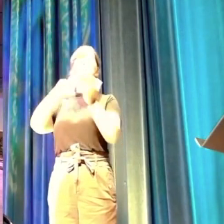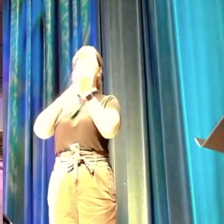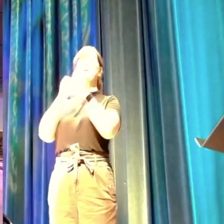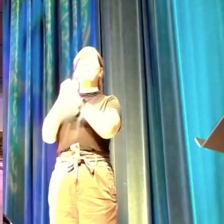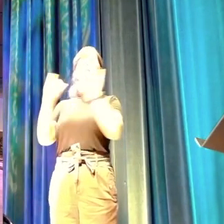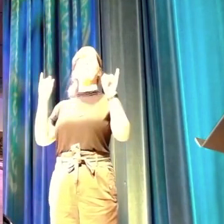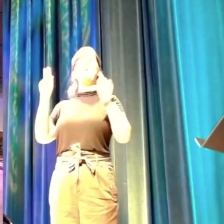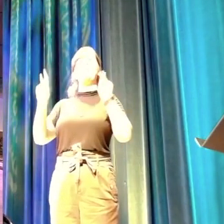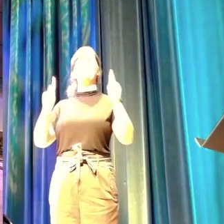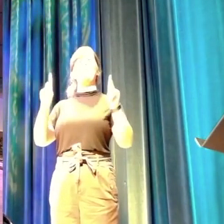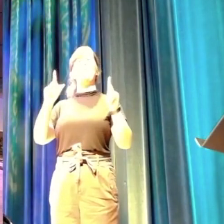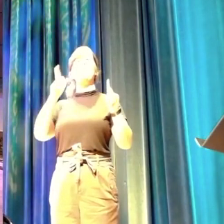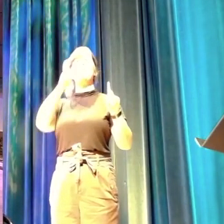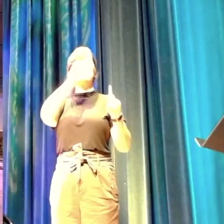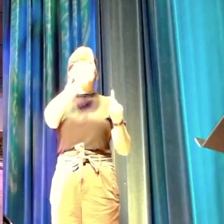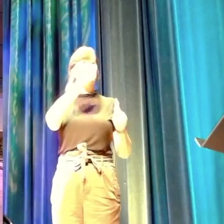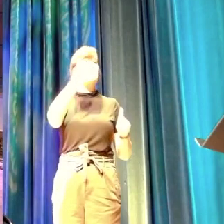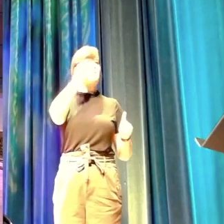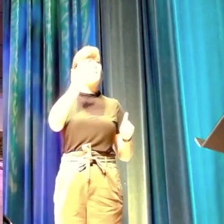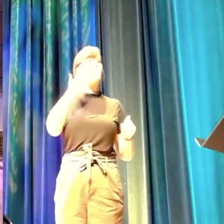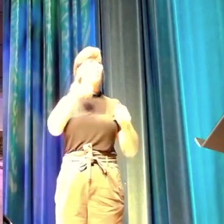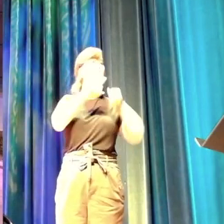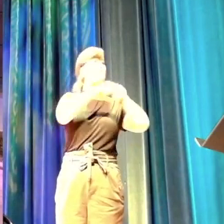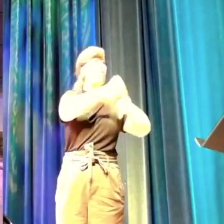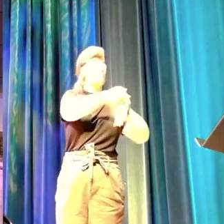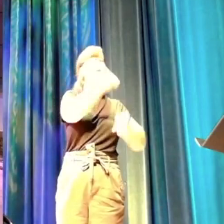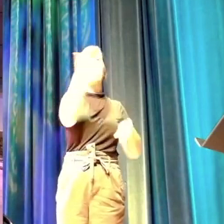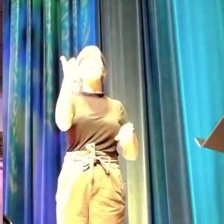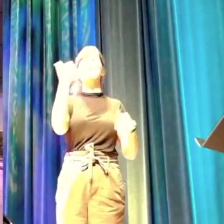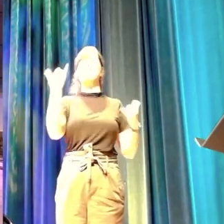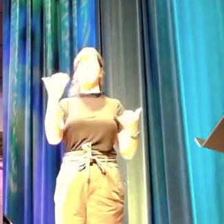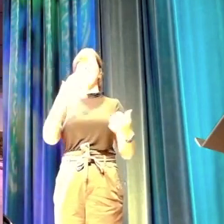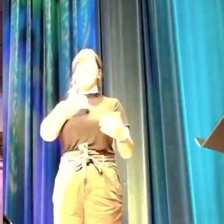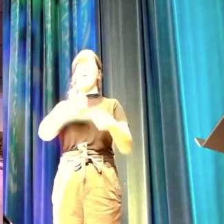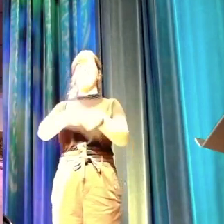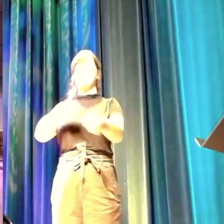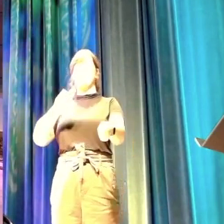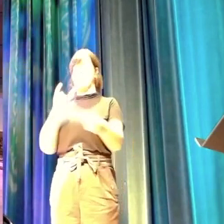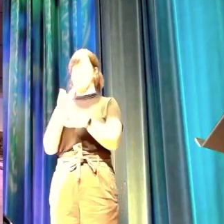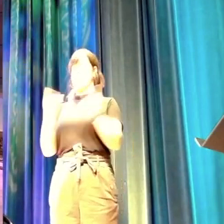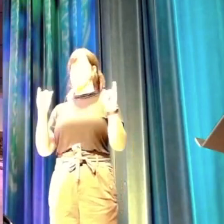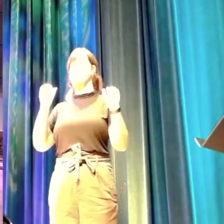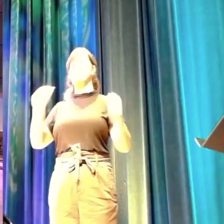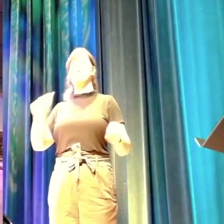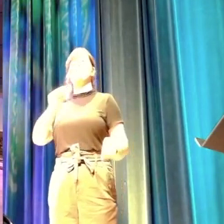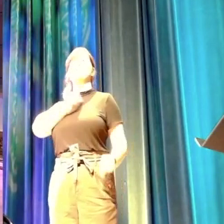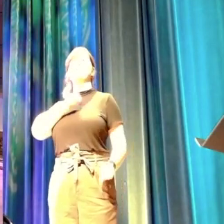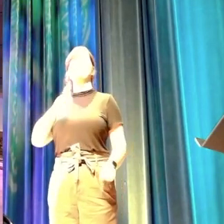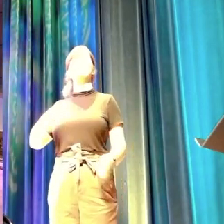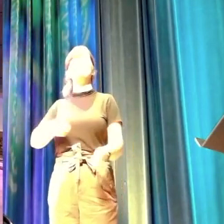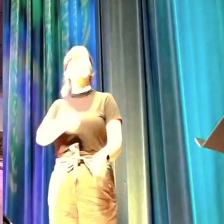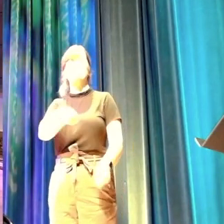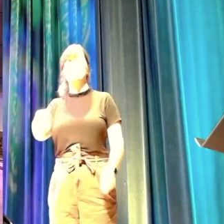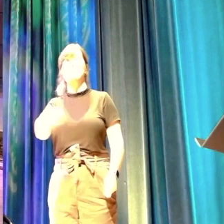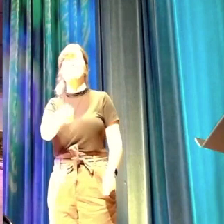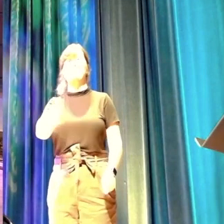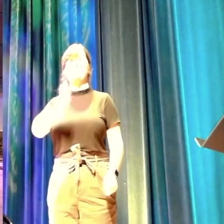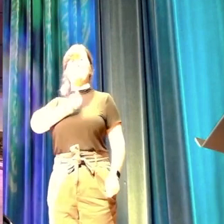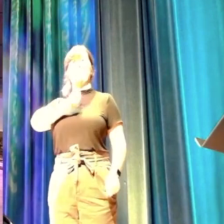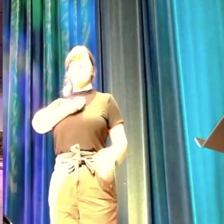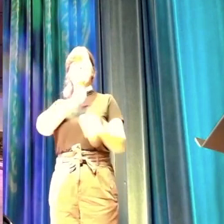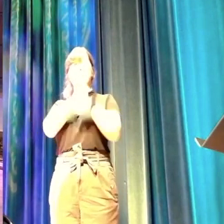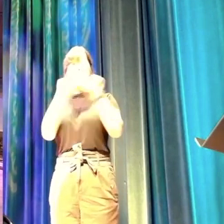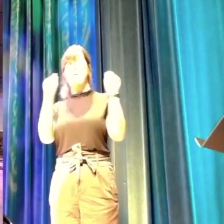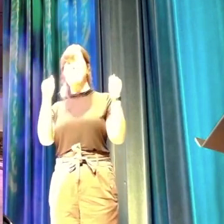independence for blind and visually impaired individuals. It allows them to be able to get around safely